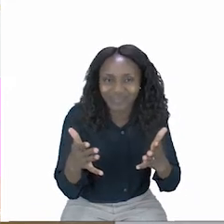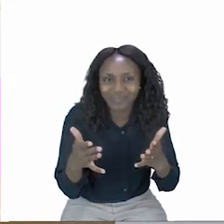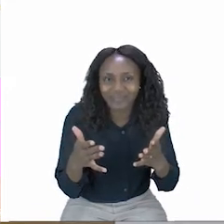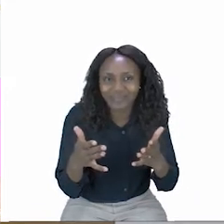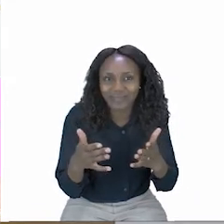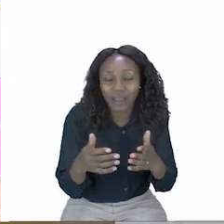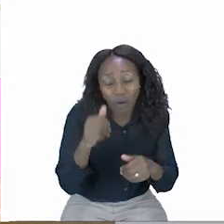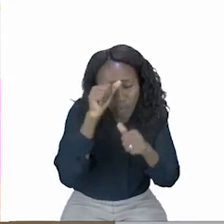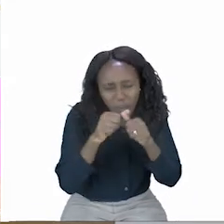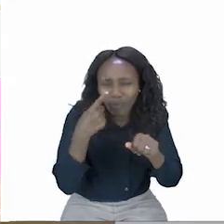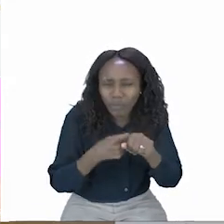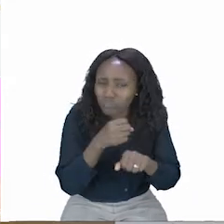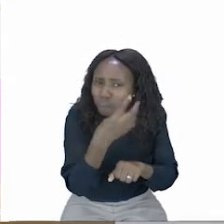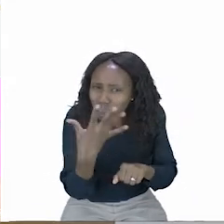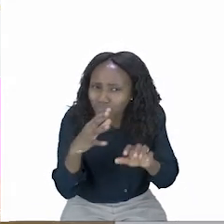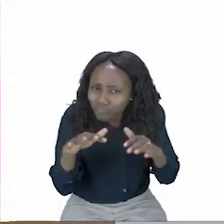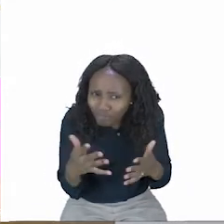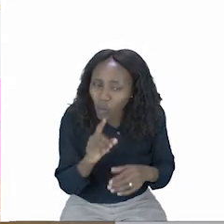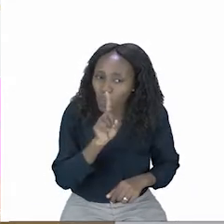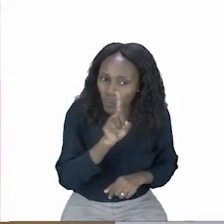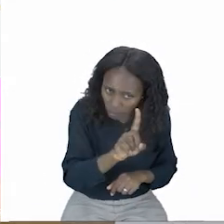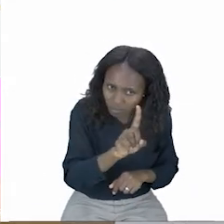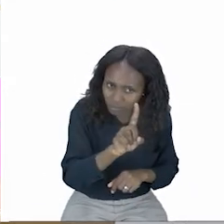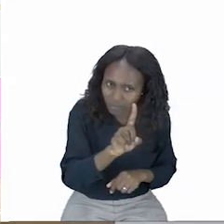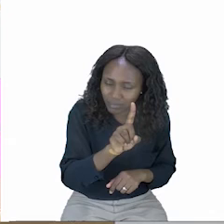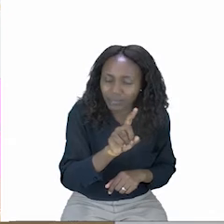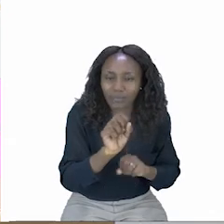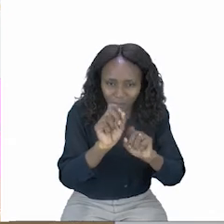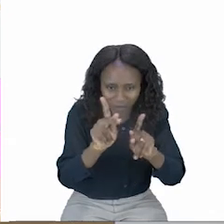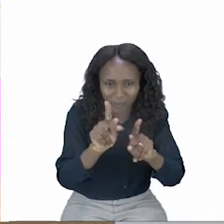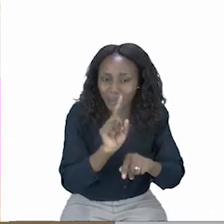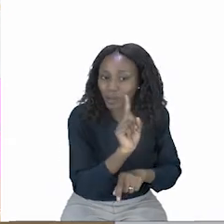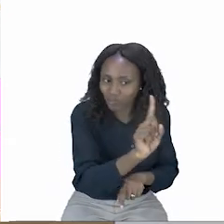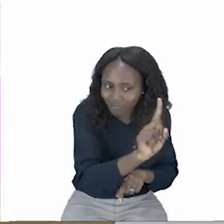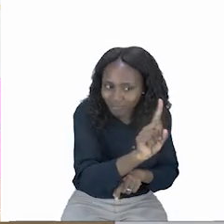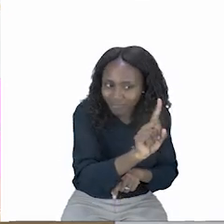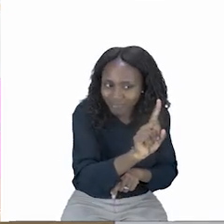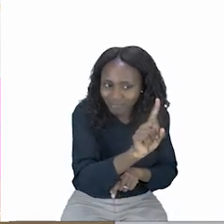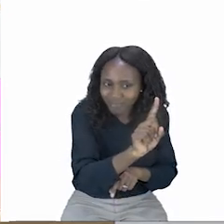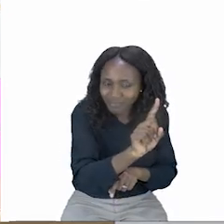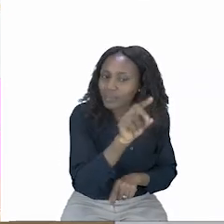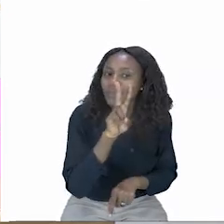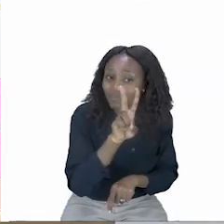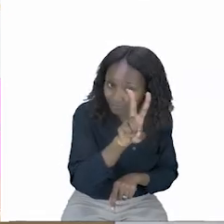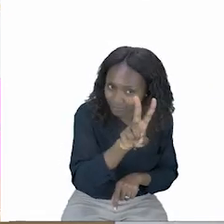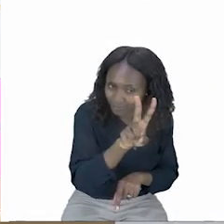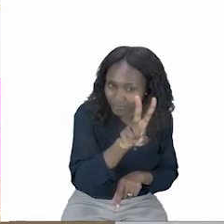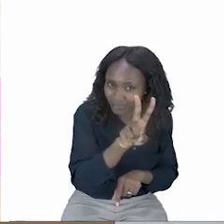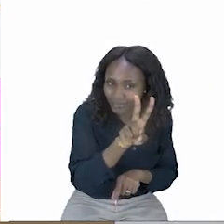always, we start from 1. Let's go. 1, 2,